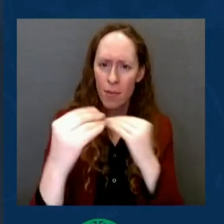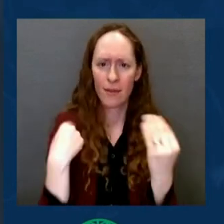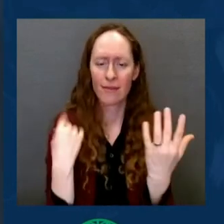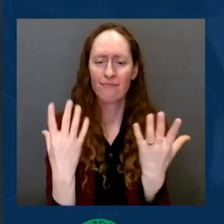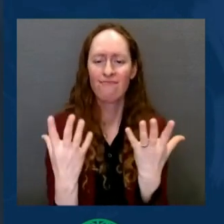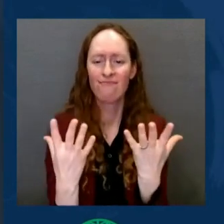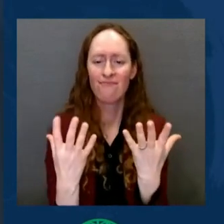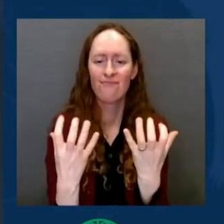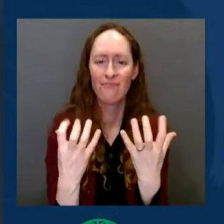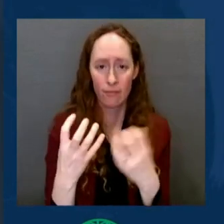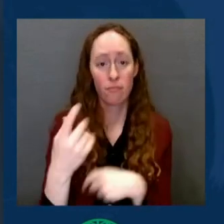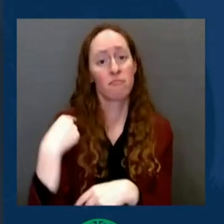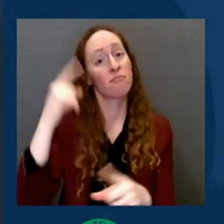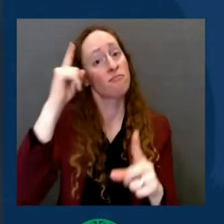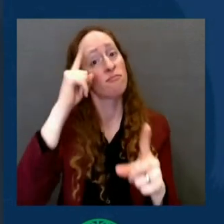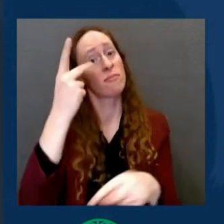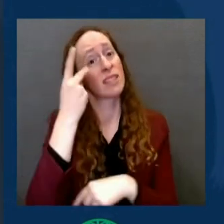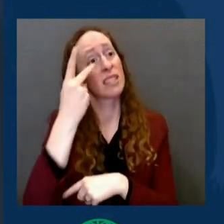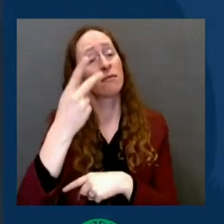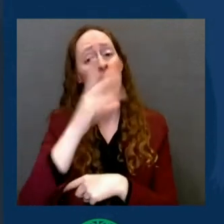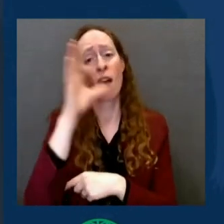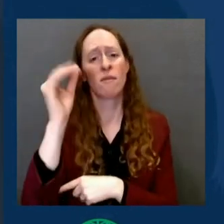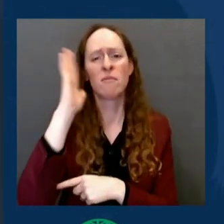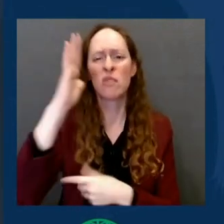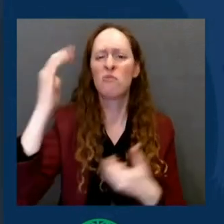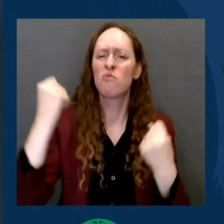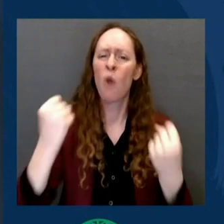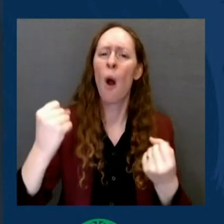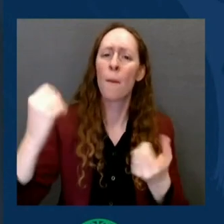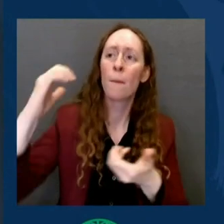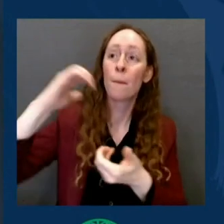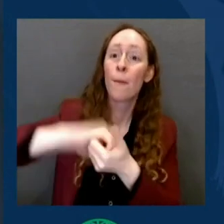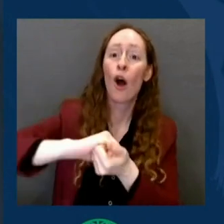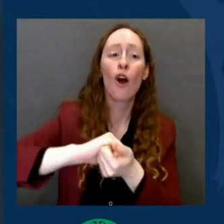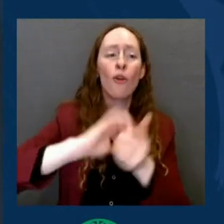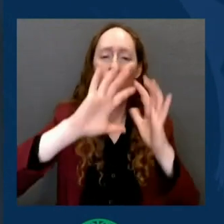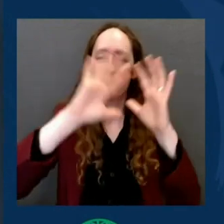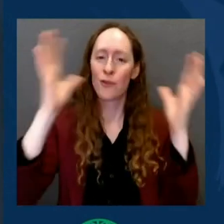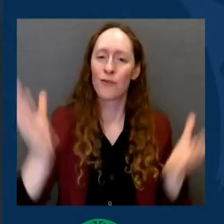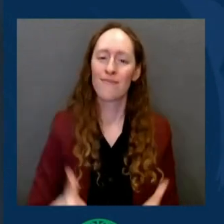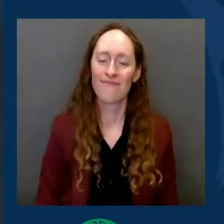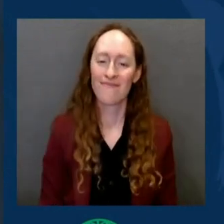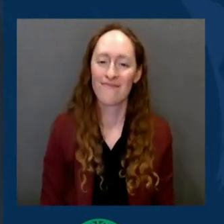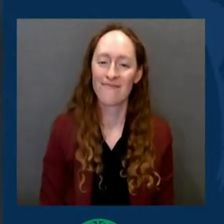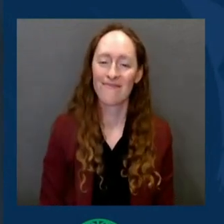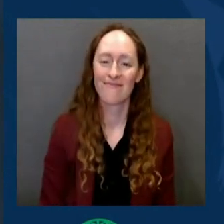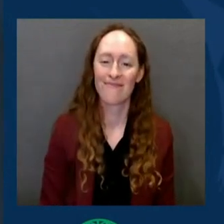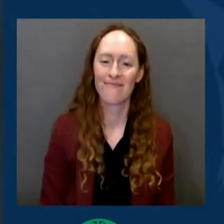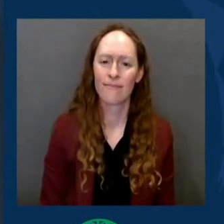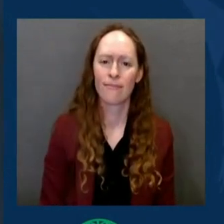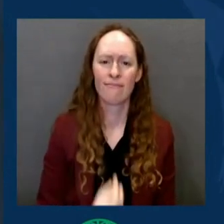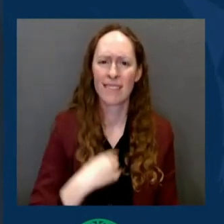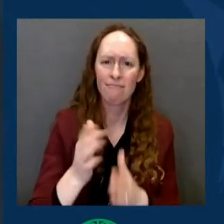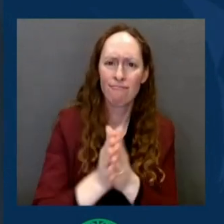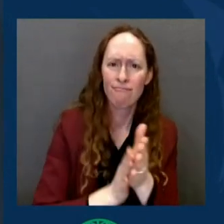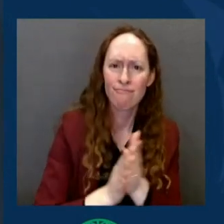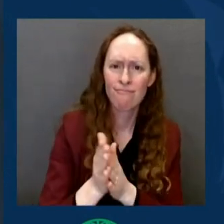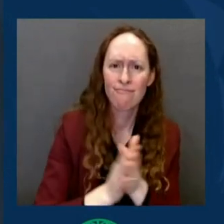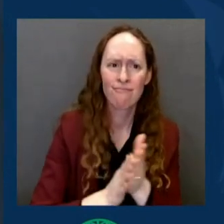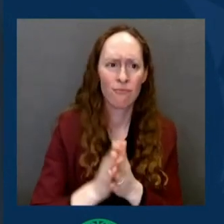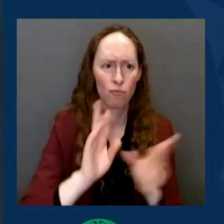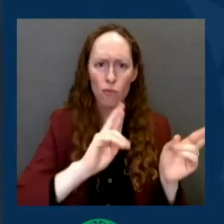United States deepen our partnerships with you and better work with African nations and the AU to fulfill the aspirations of